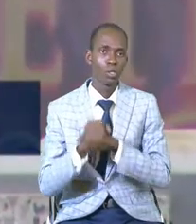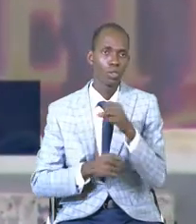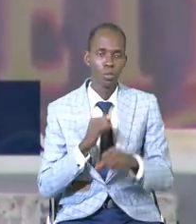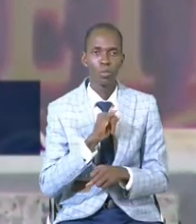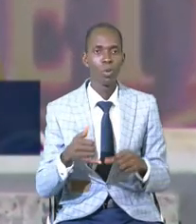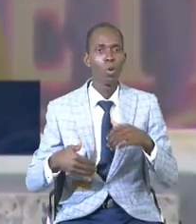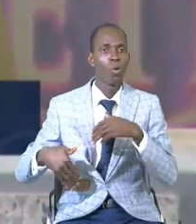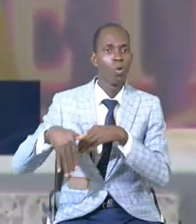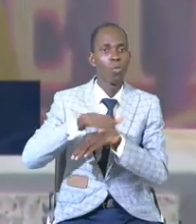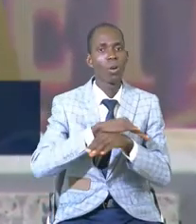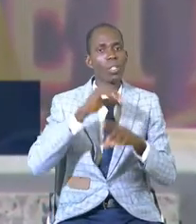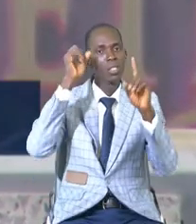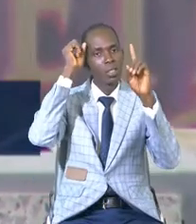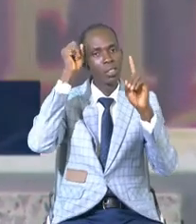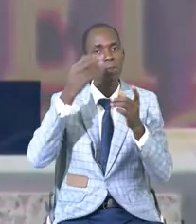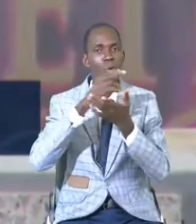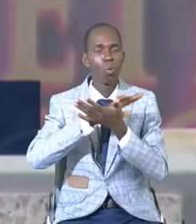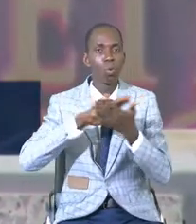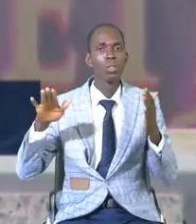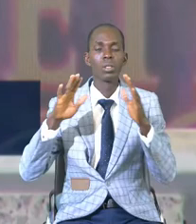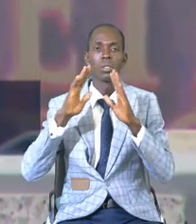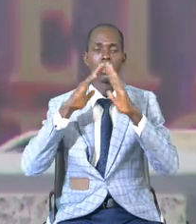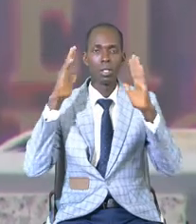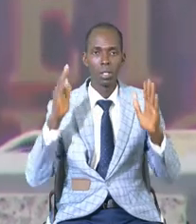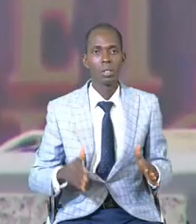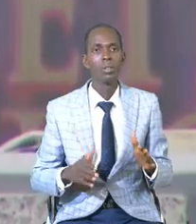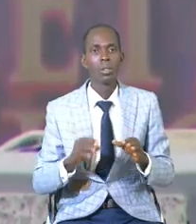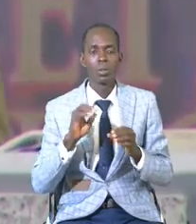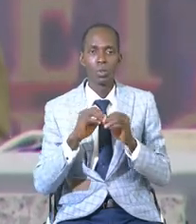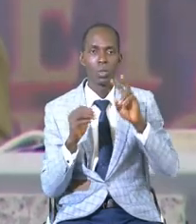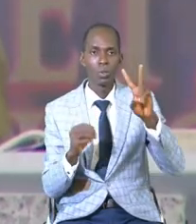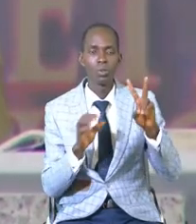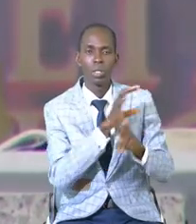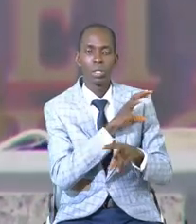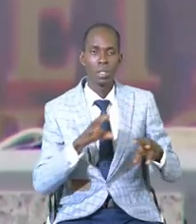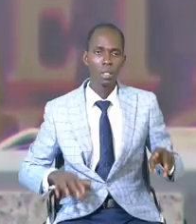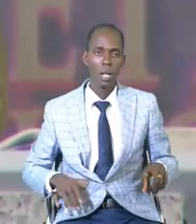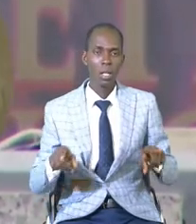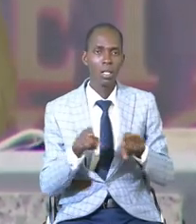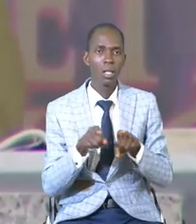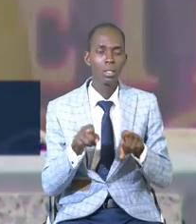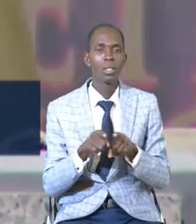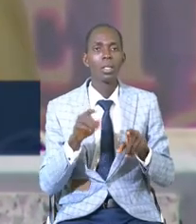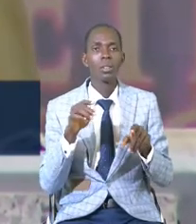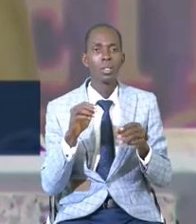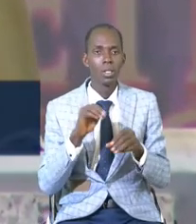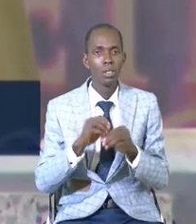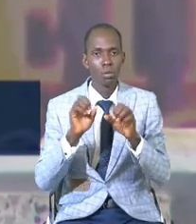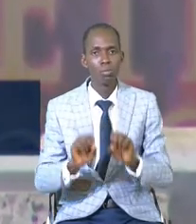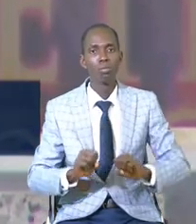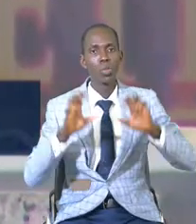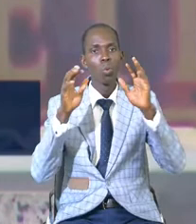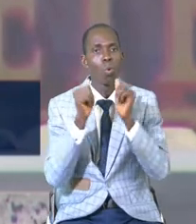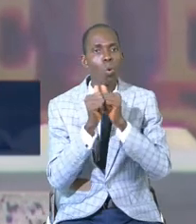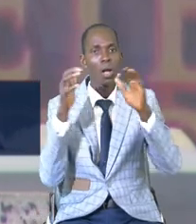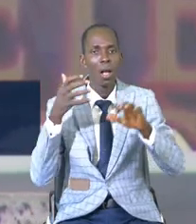his holy household. Number two, Christ-likeness with submission without hardened